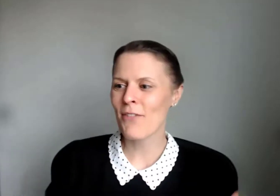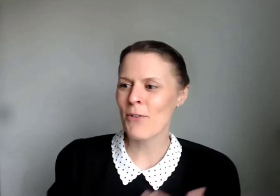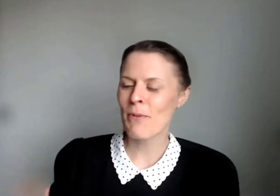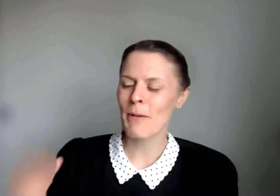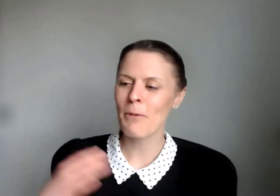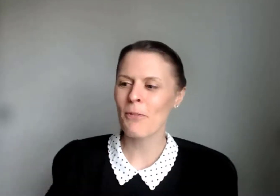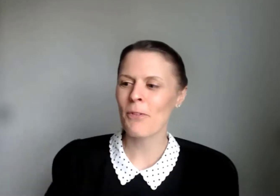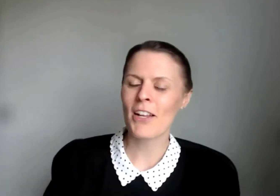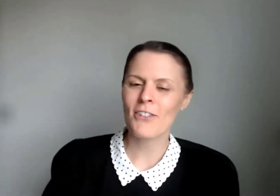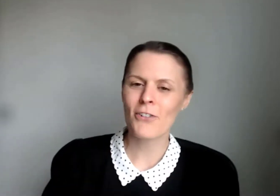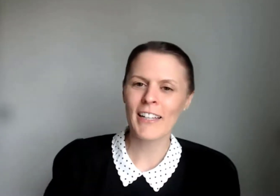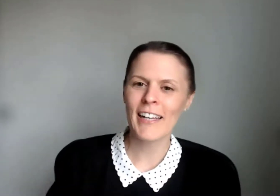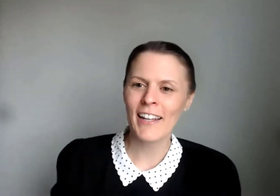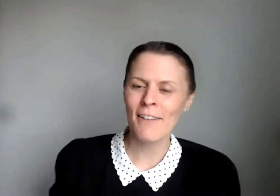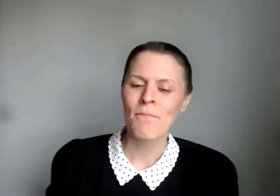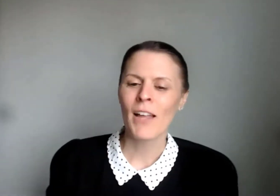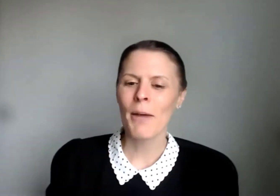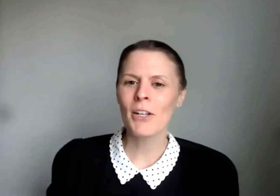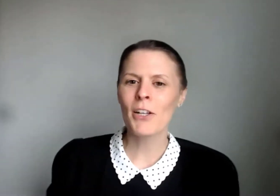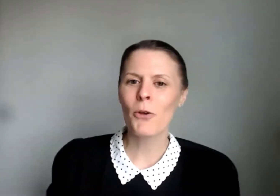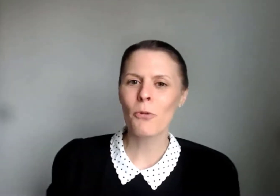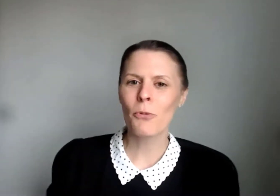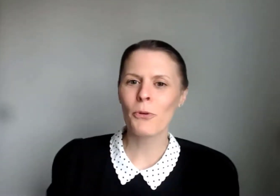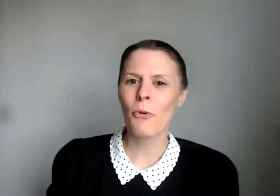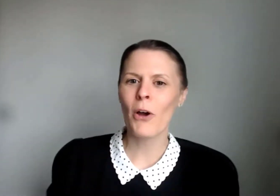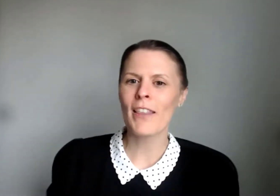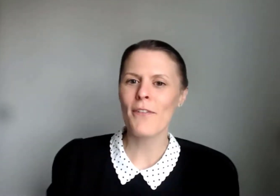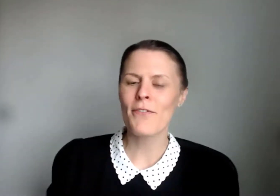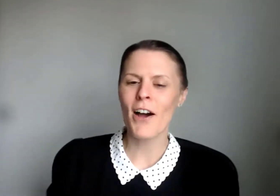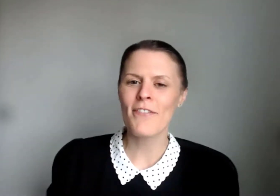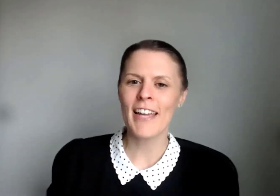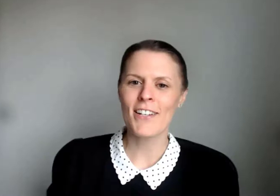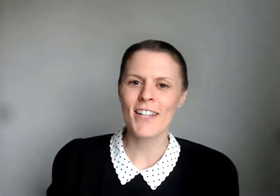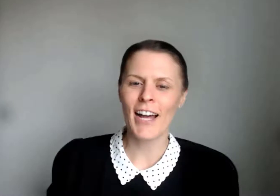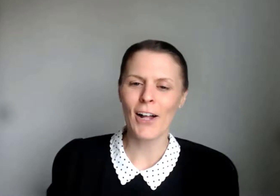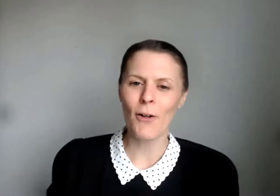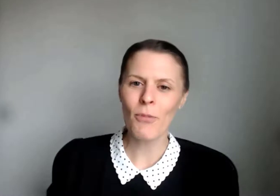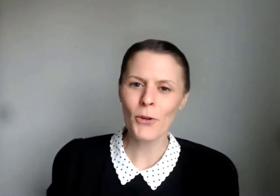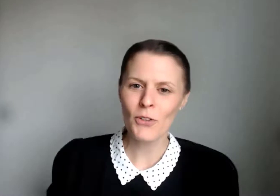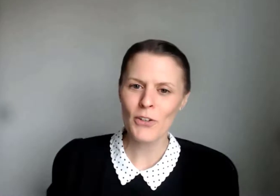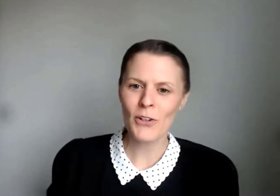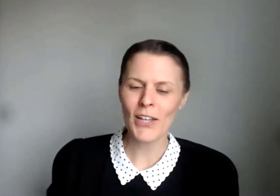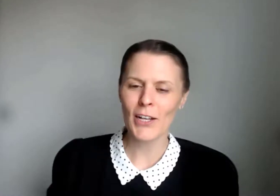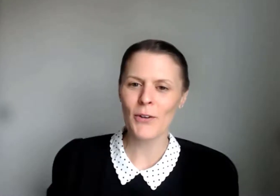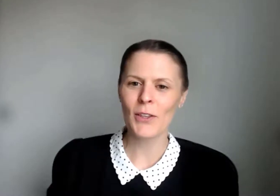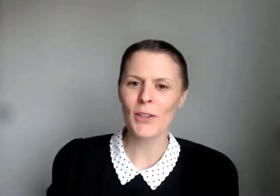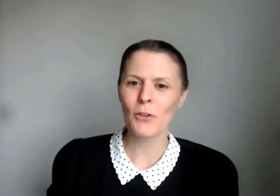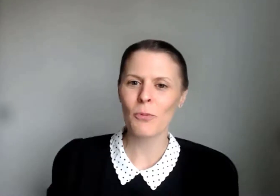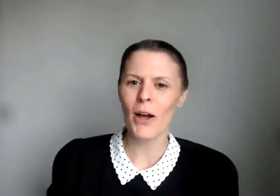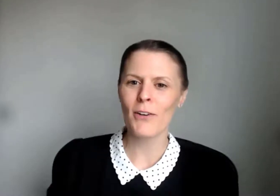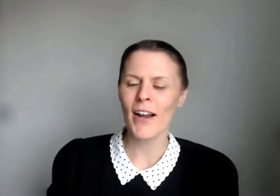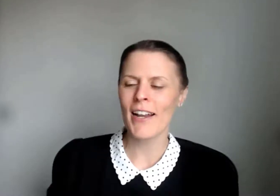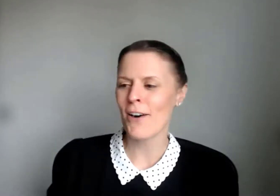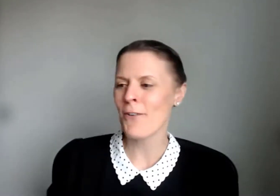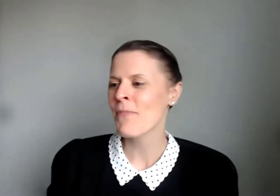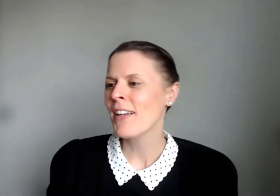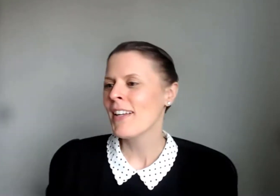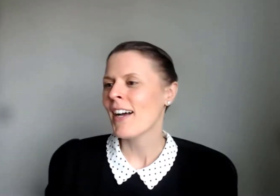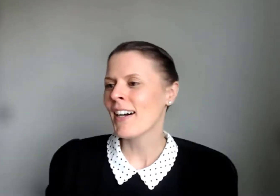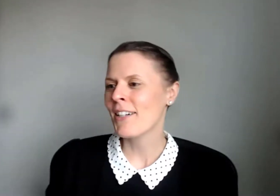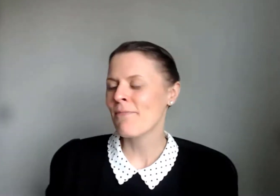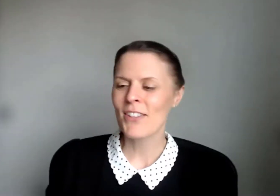that we have a few people trickling in. I'm going to go through where I left off again to help those of you, because I know it's a little spotty right